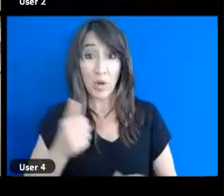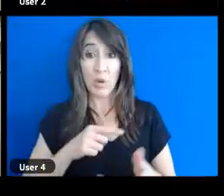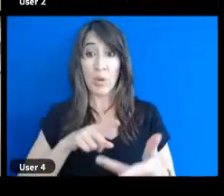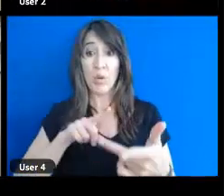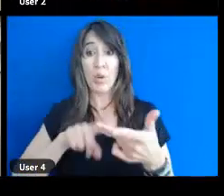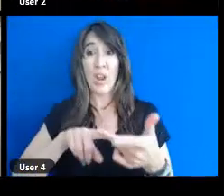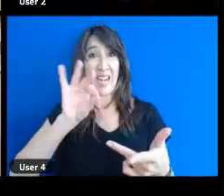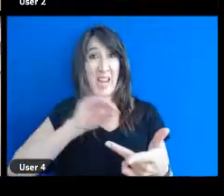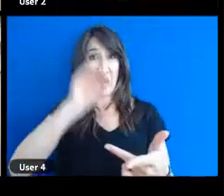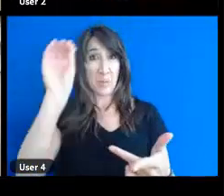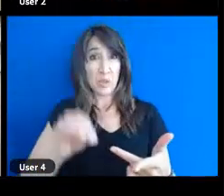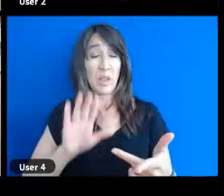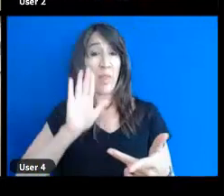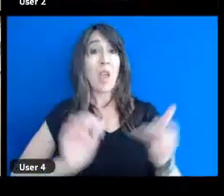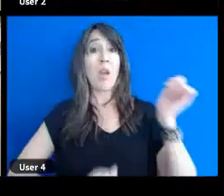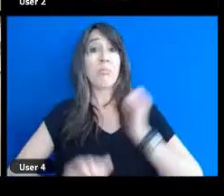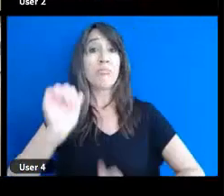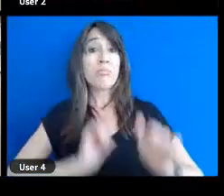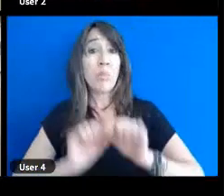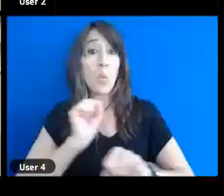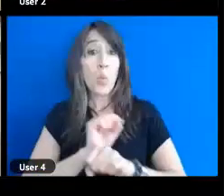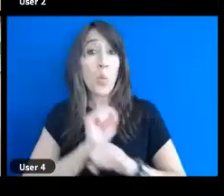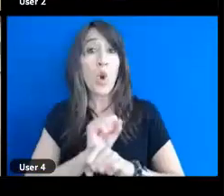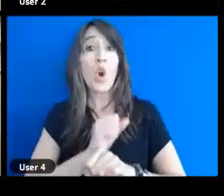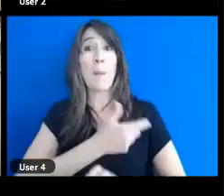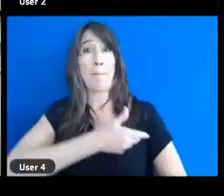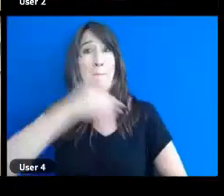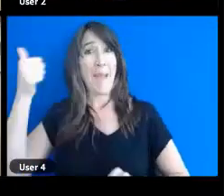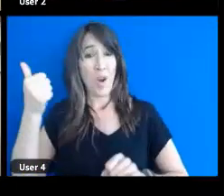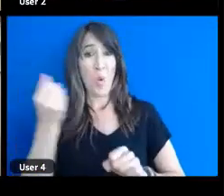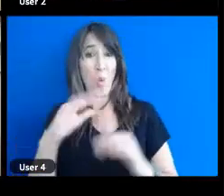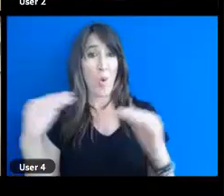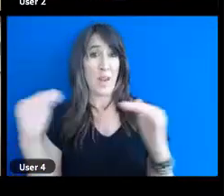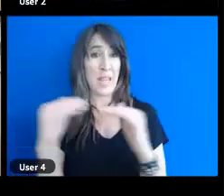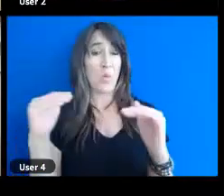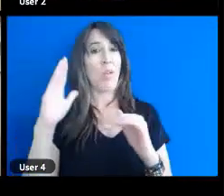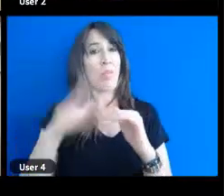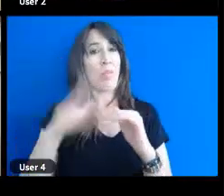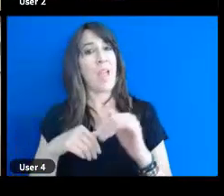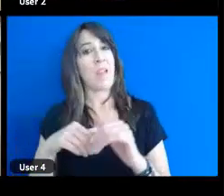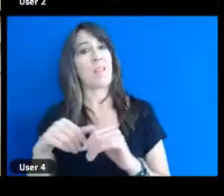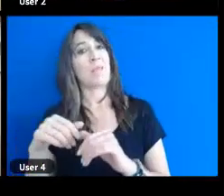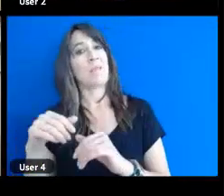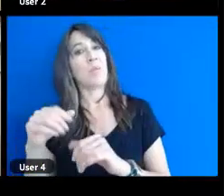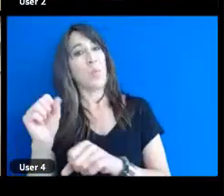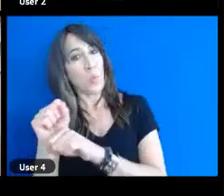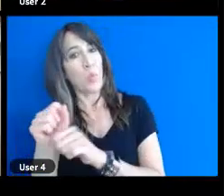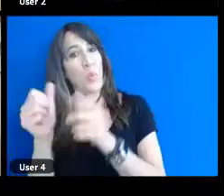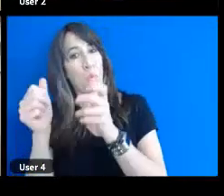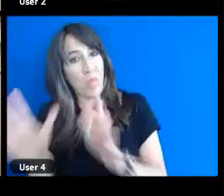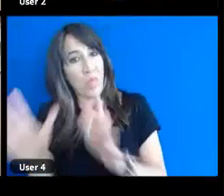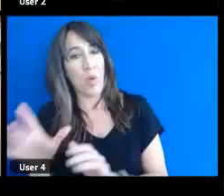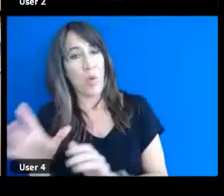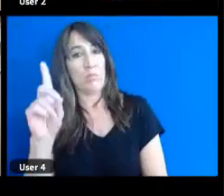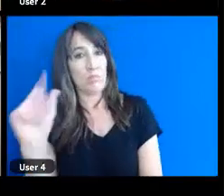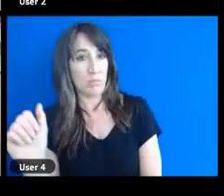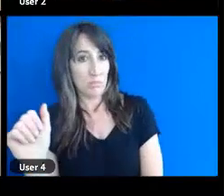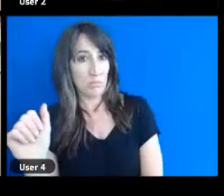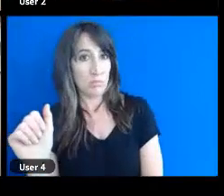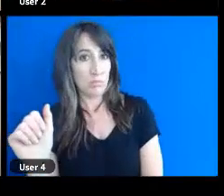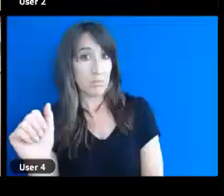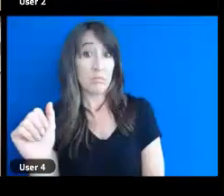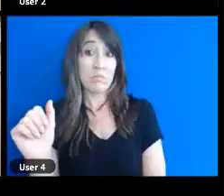from employers. 90% said employment was equal to or better than coworkers without disabilities.